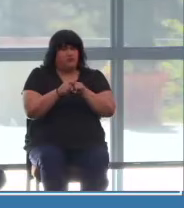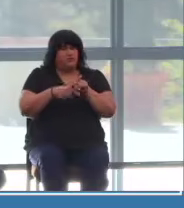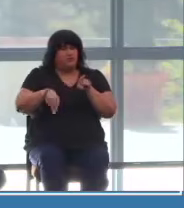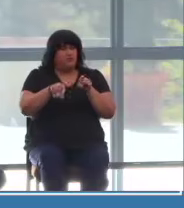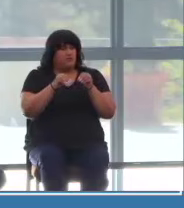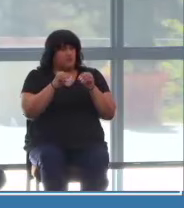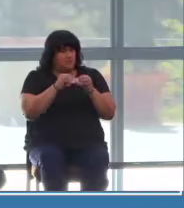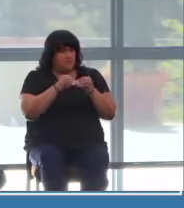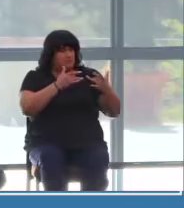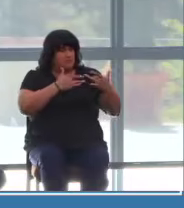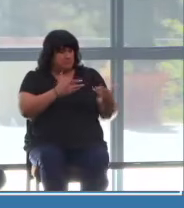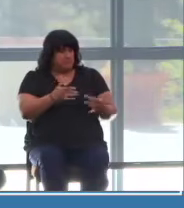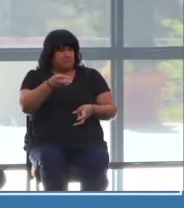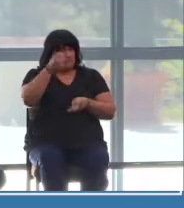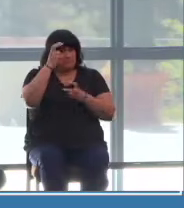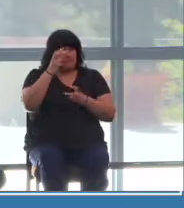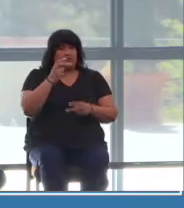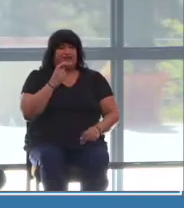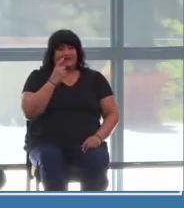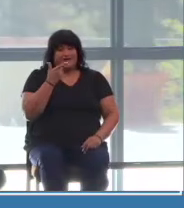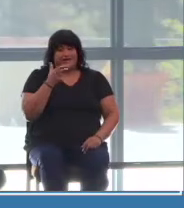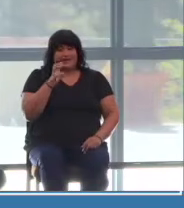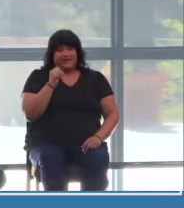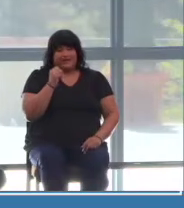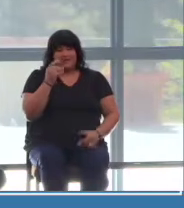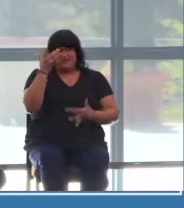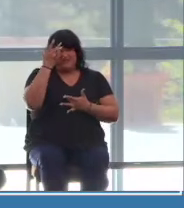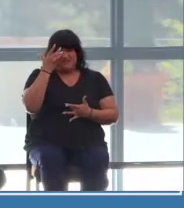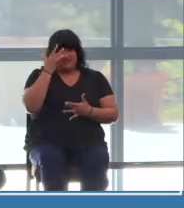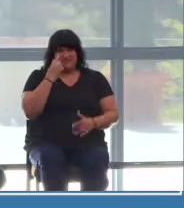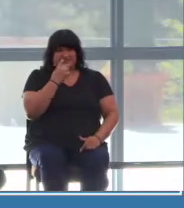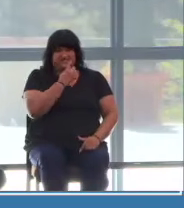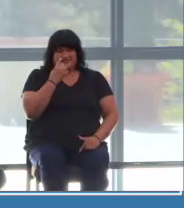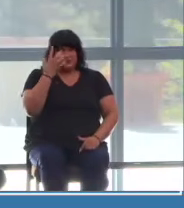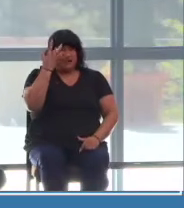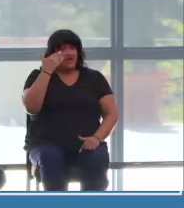to gum infections because they have an altered immune system.